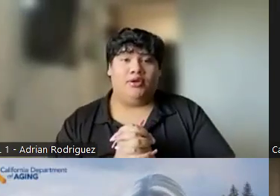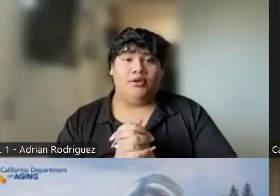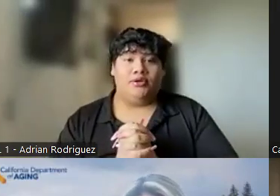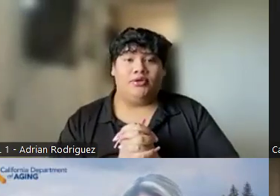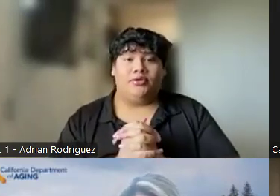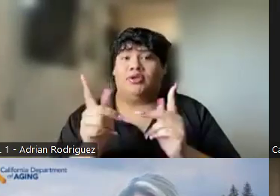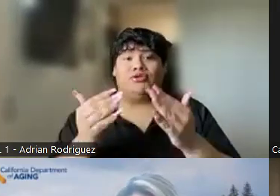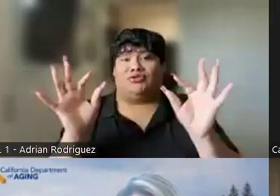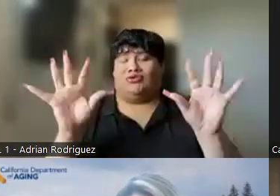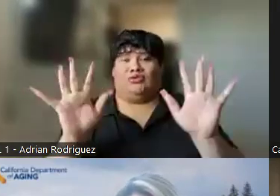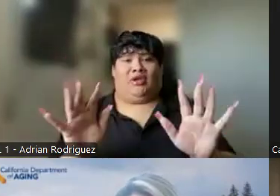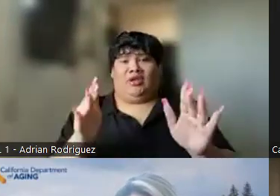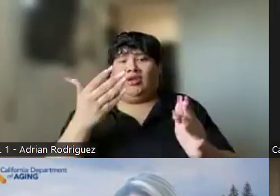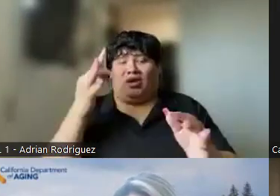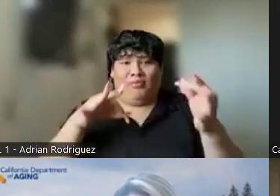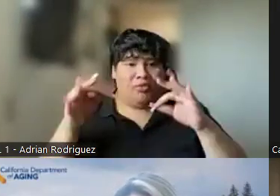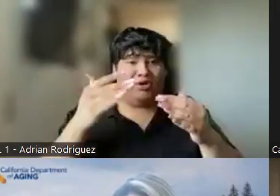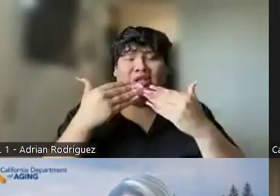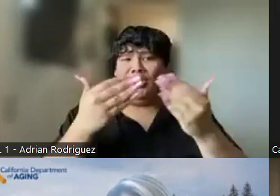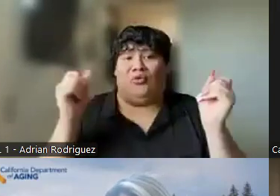This is great input, by the way. Thank you, everyone.